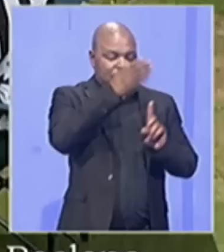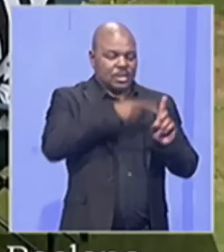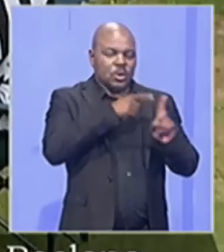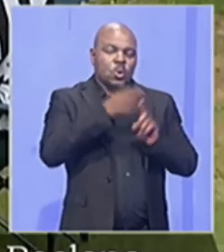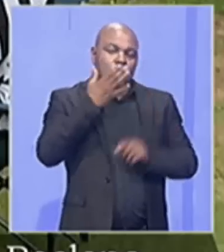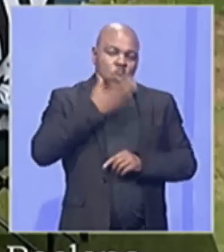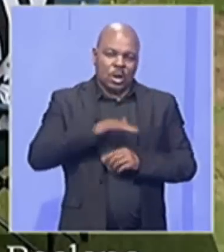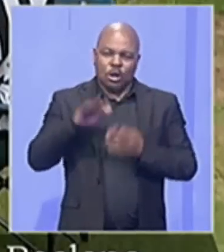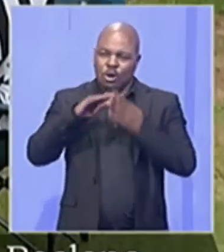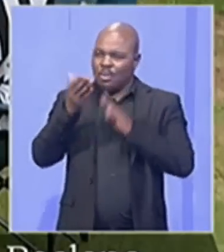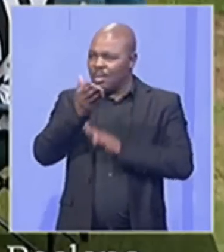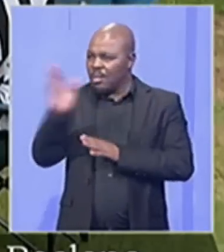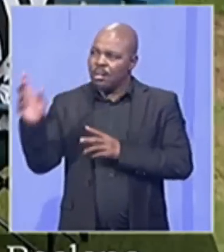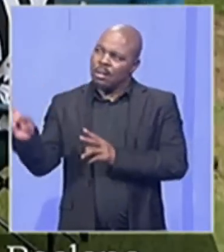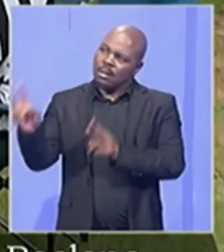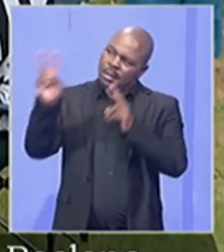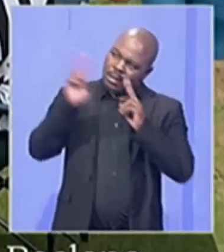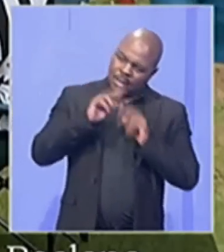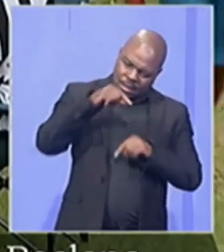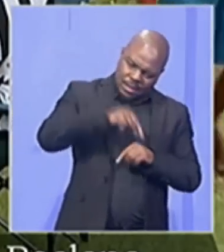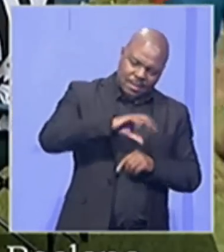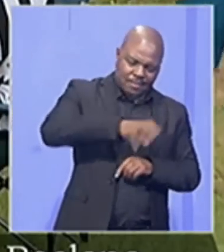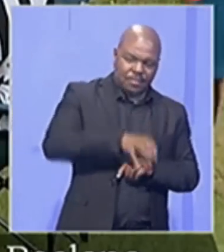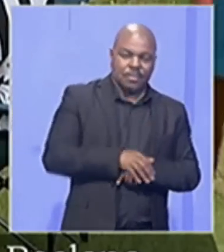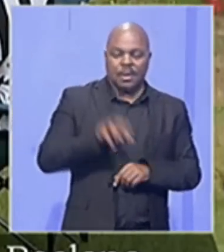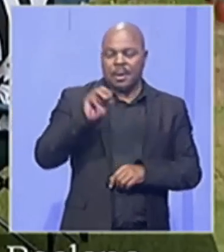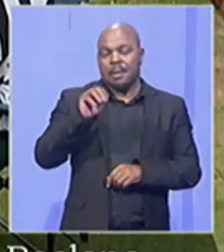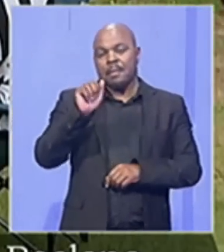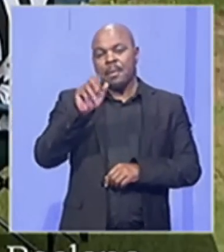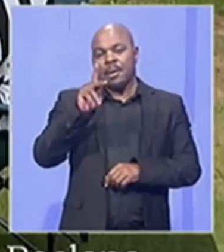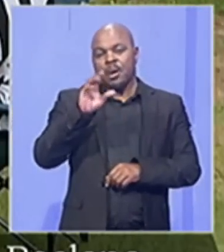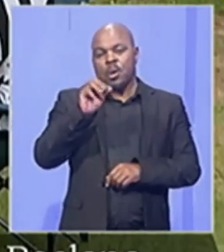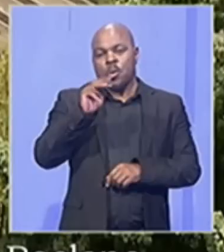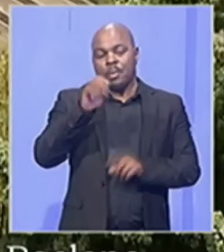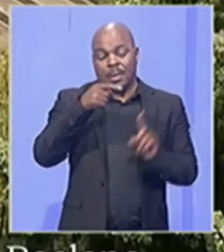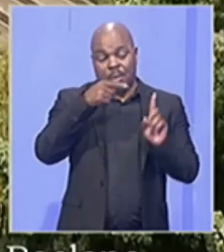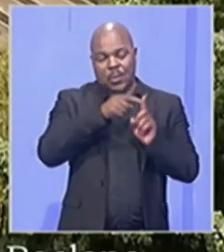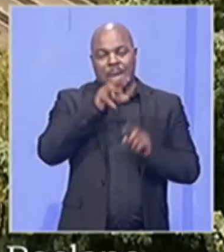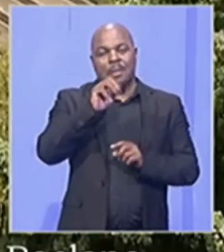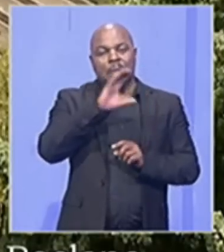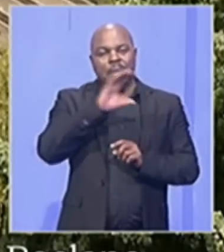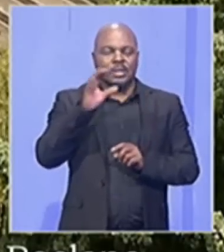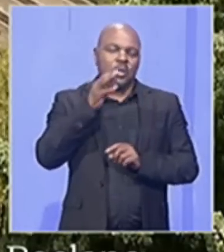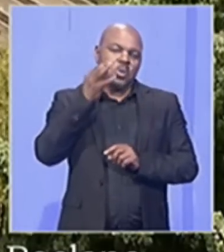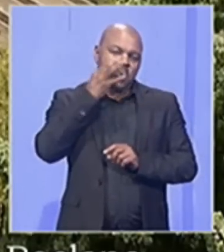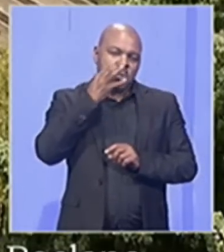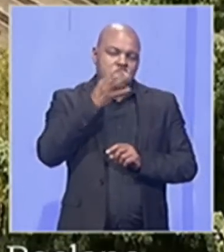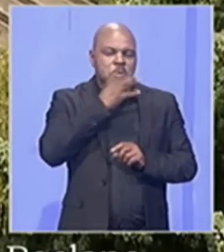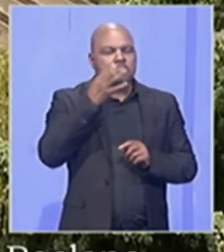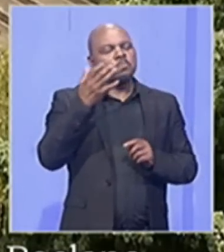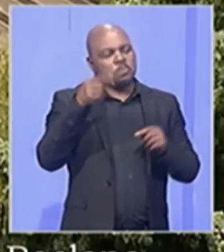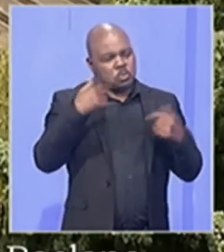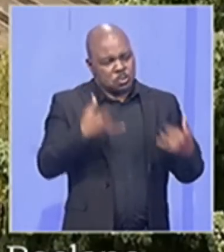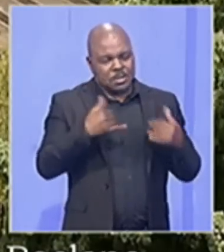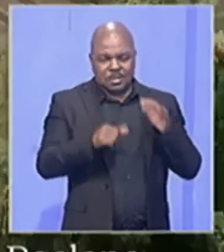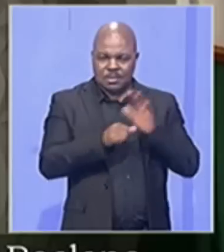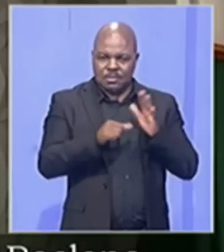hore ba dule ba etela province. Makume o buile sena nakong eo lefapha le neng le keteka letsatsi lena la